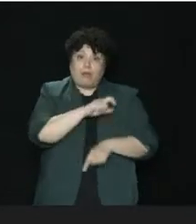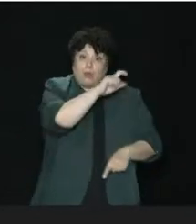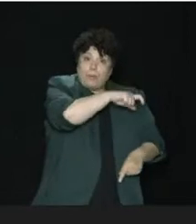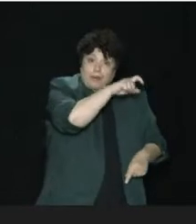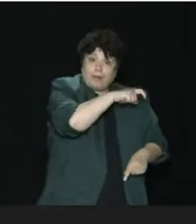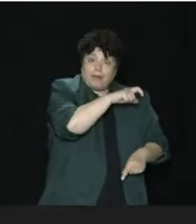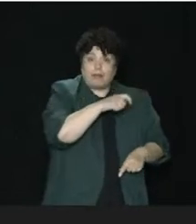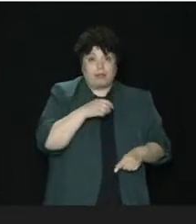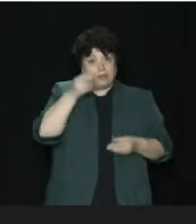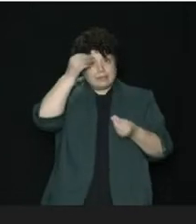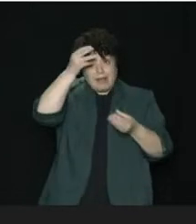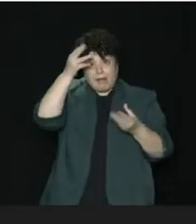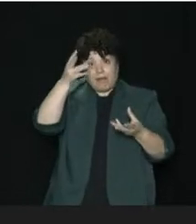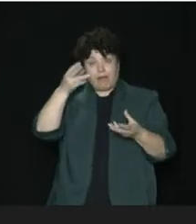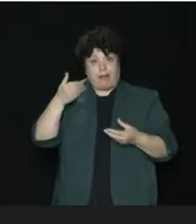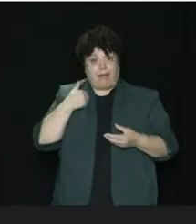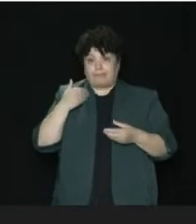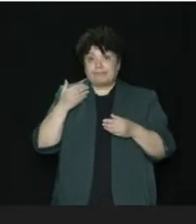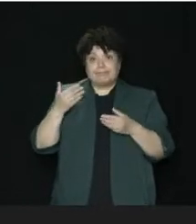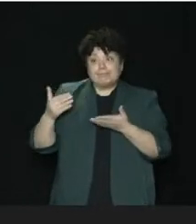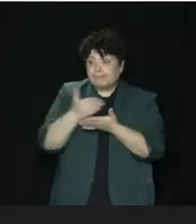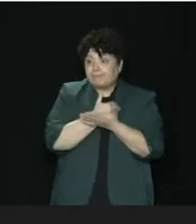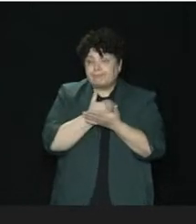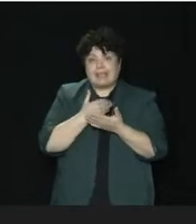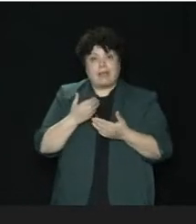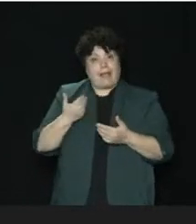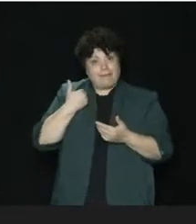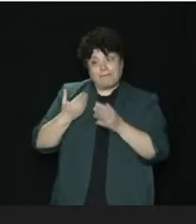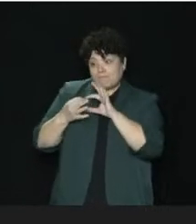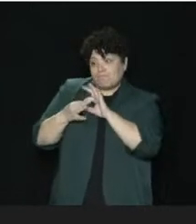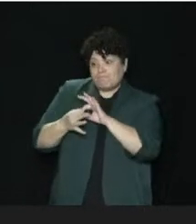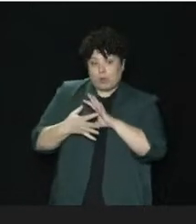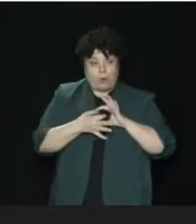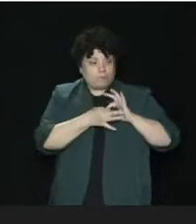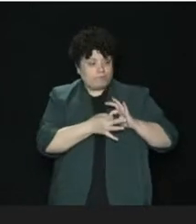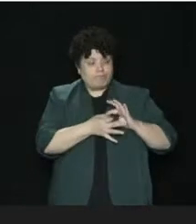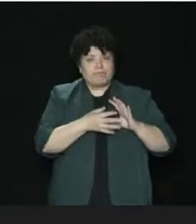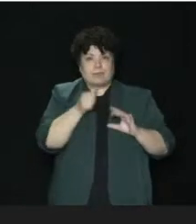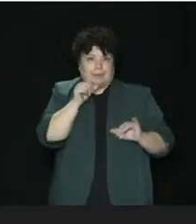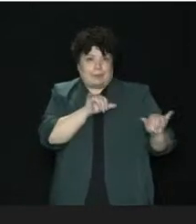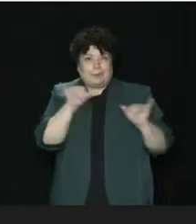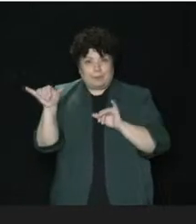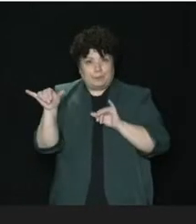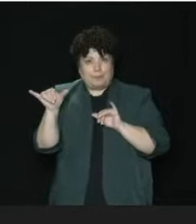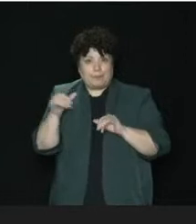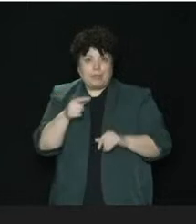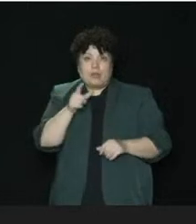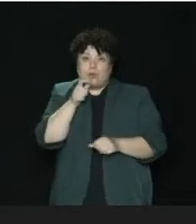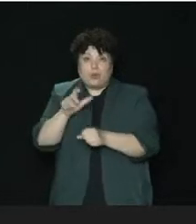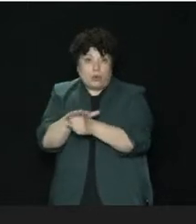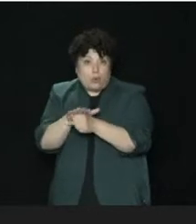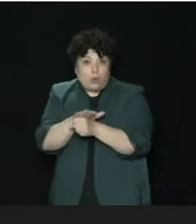same data. We don't have the same partnership, but I know that local authorities and police